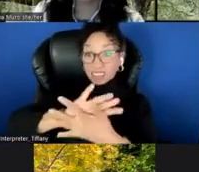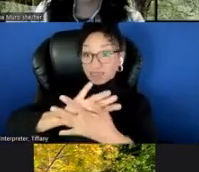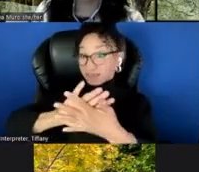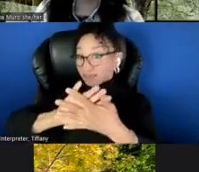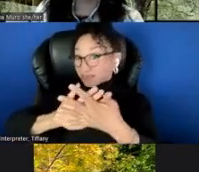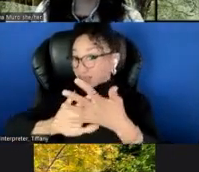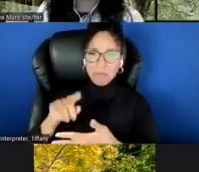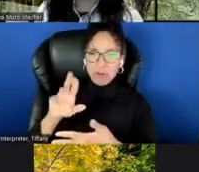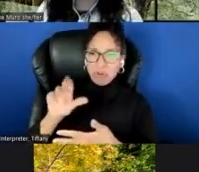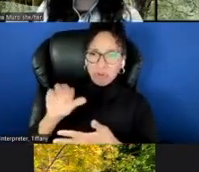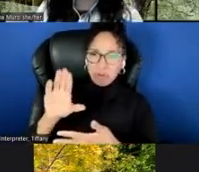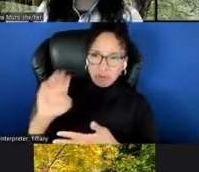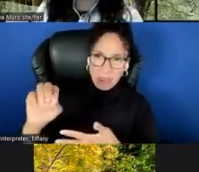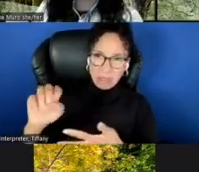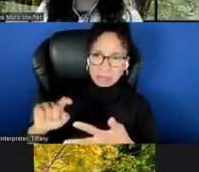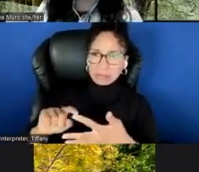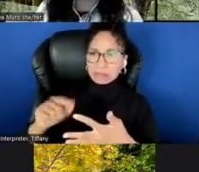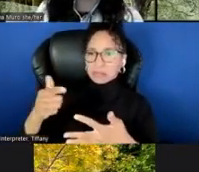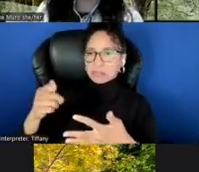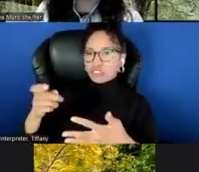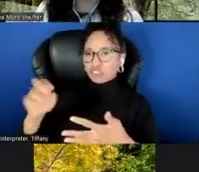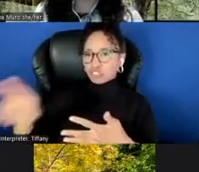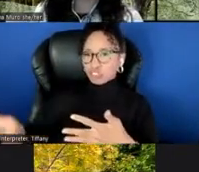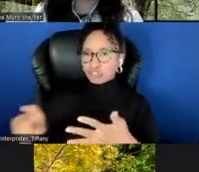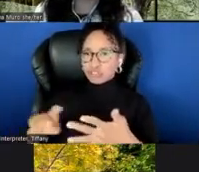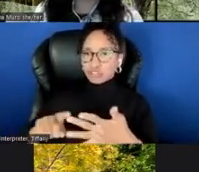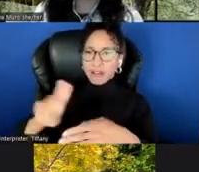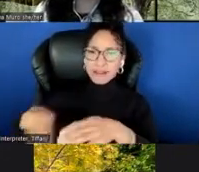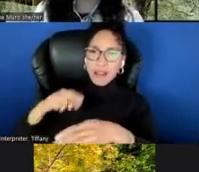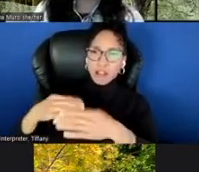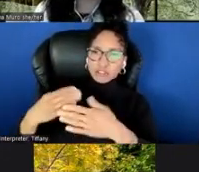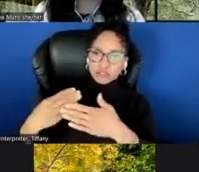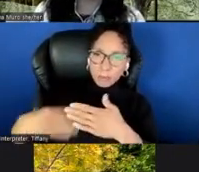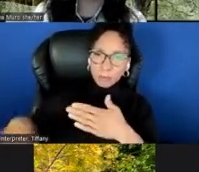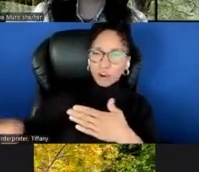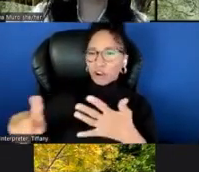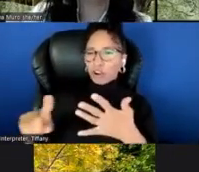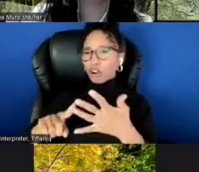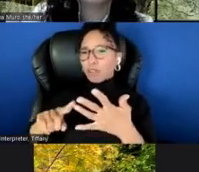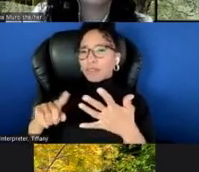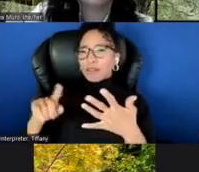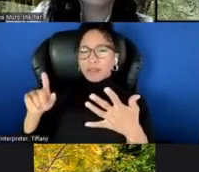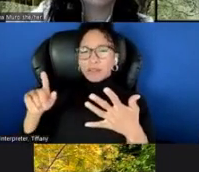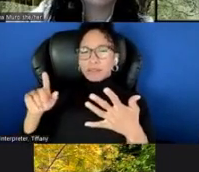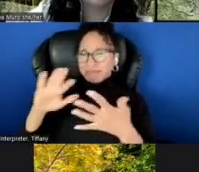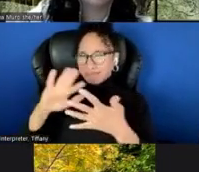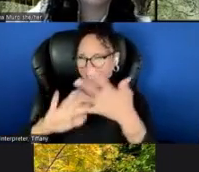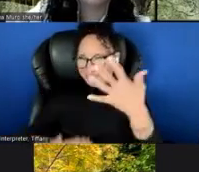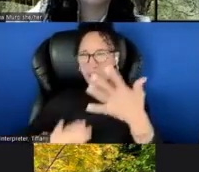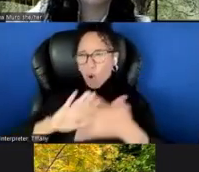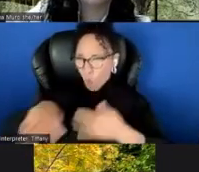language, national origin, immigration status, disability status, survivor status, and much, much more.